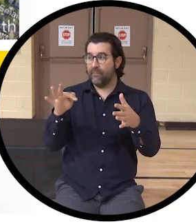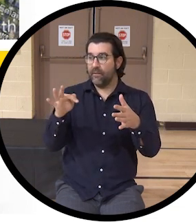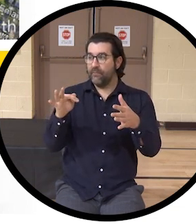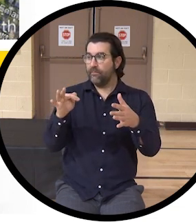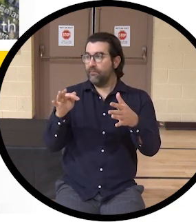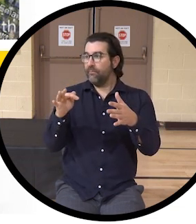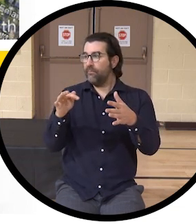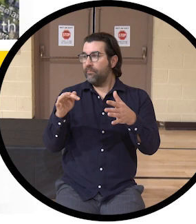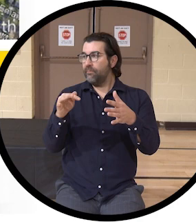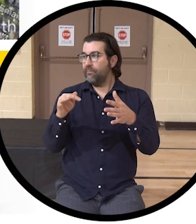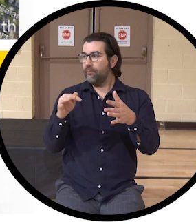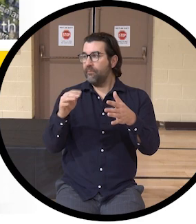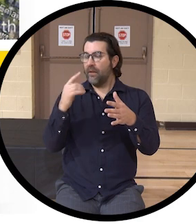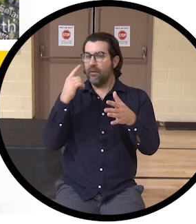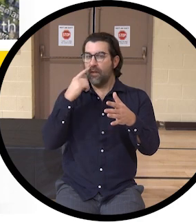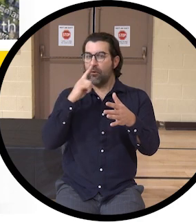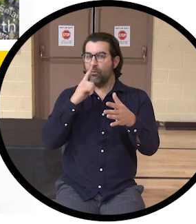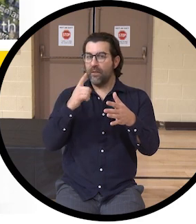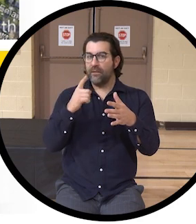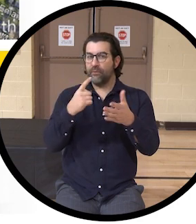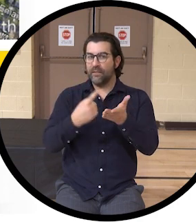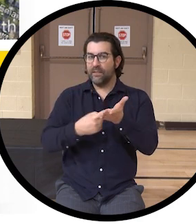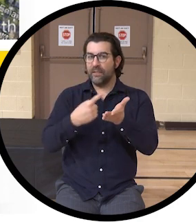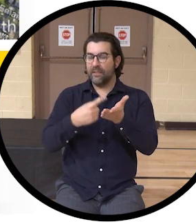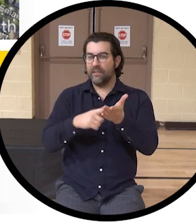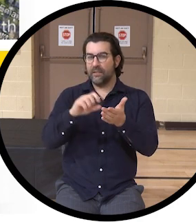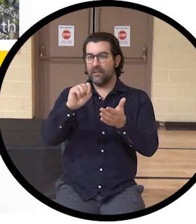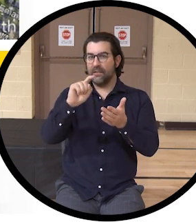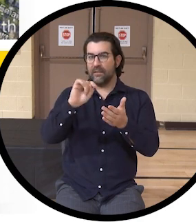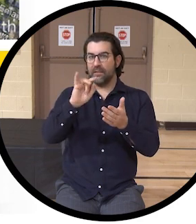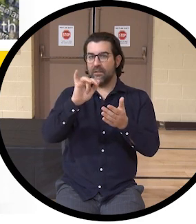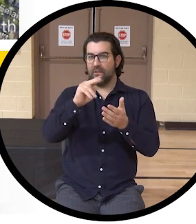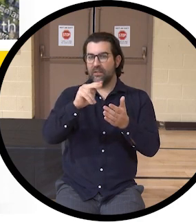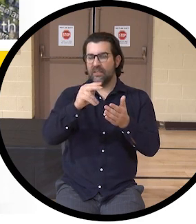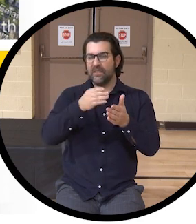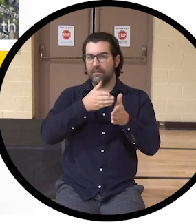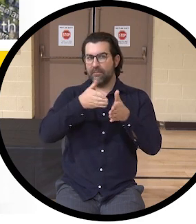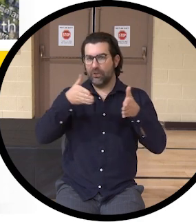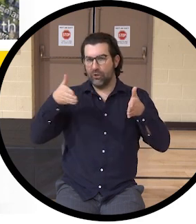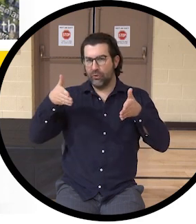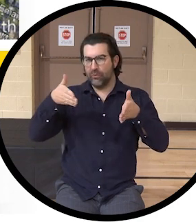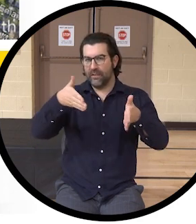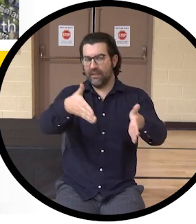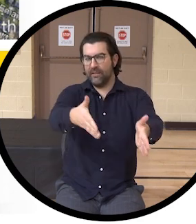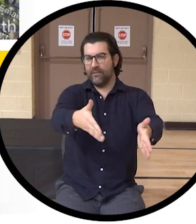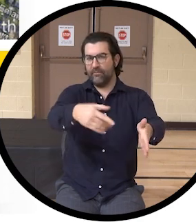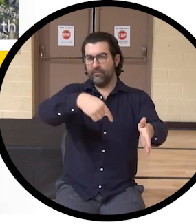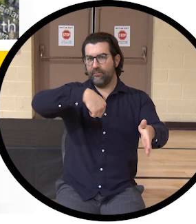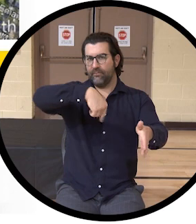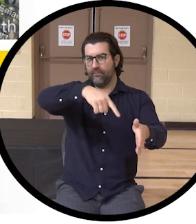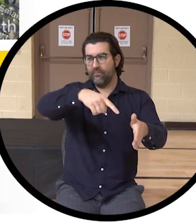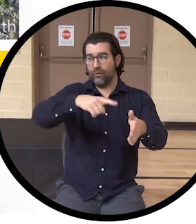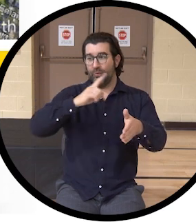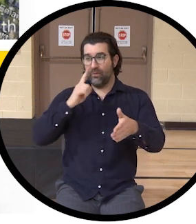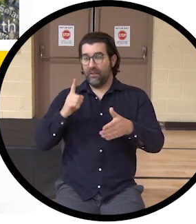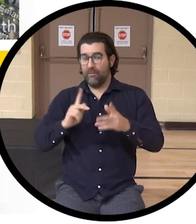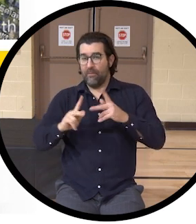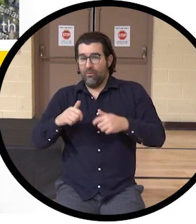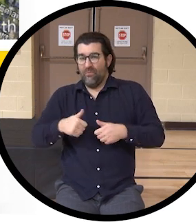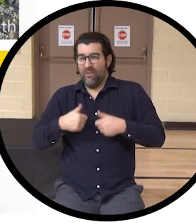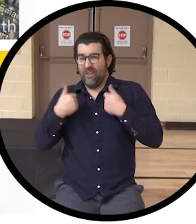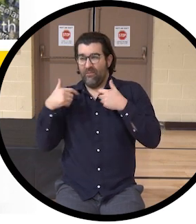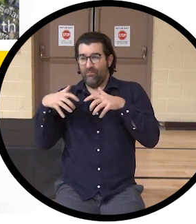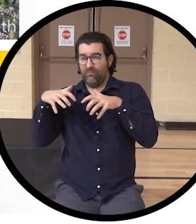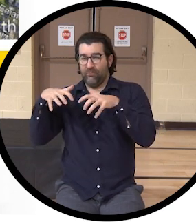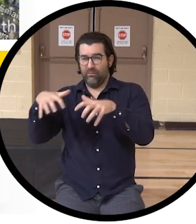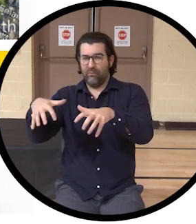aware of the context, I thought it'd be good to go over it. Stanton is a main thoroughfare between mostly residential neighborhood, although there's